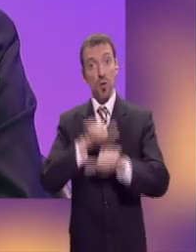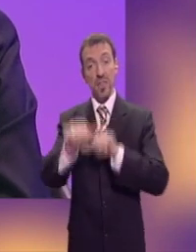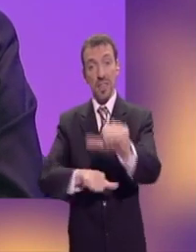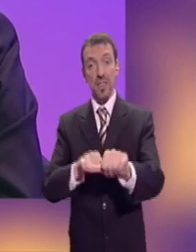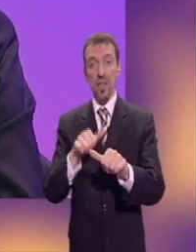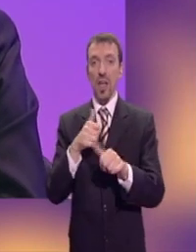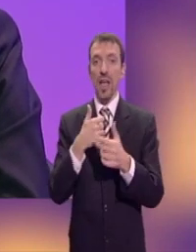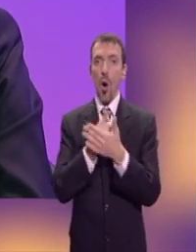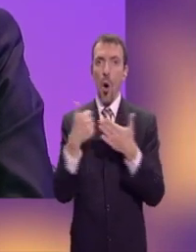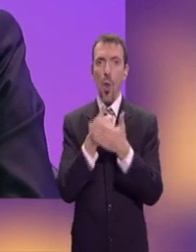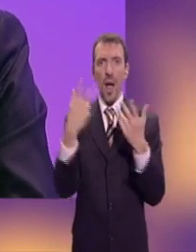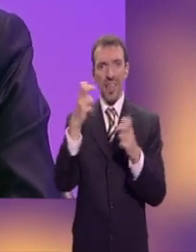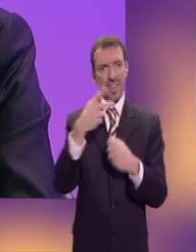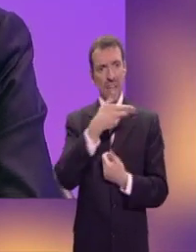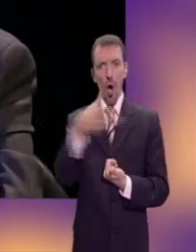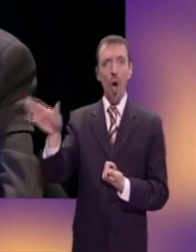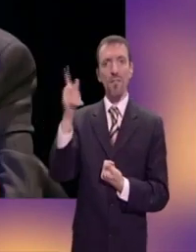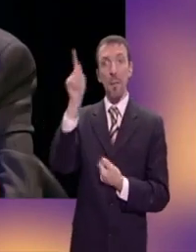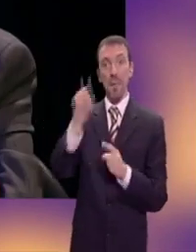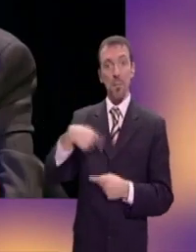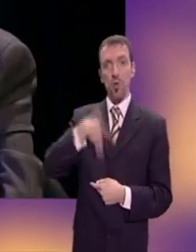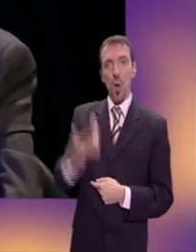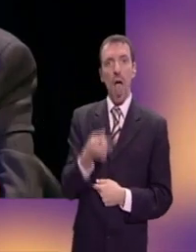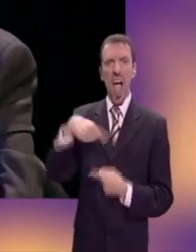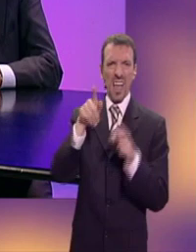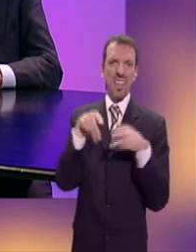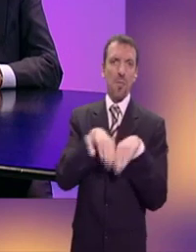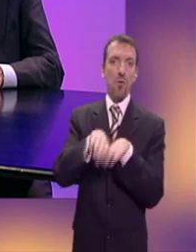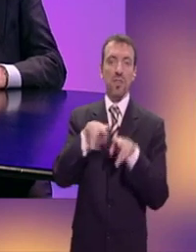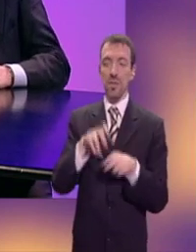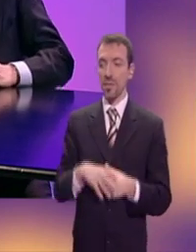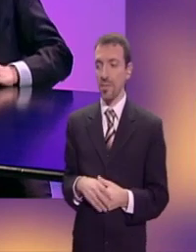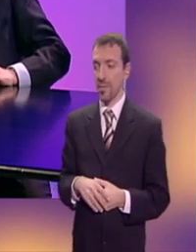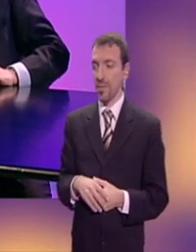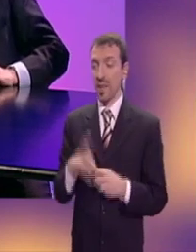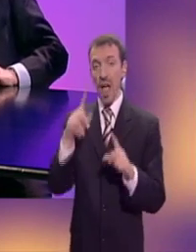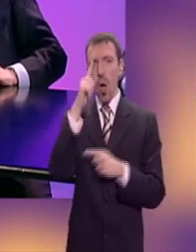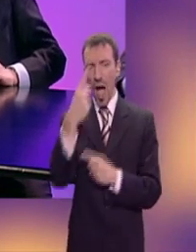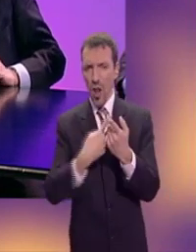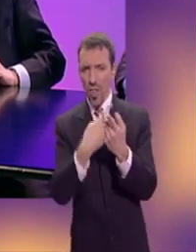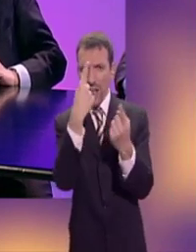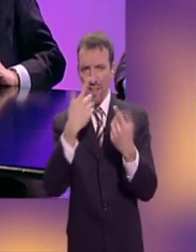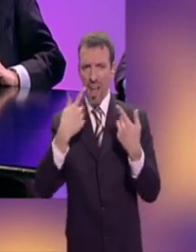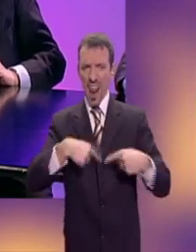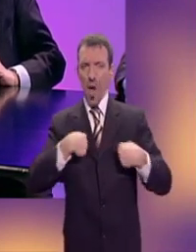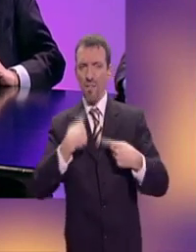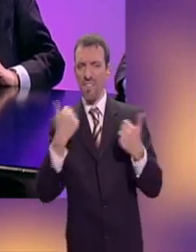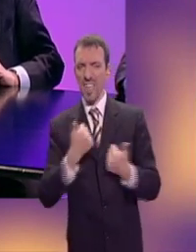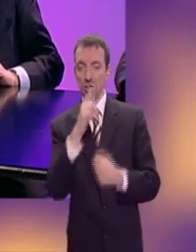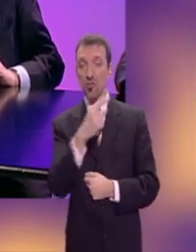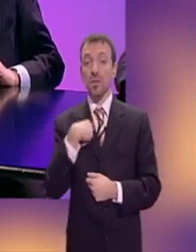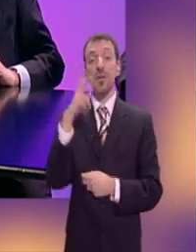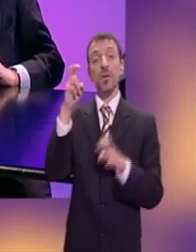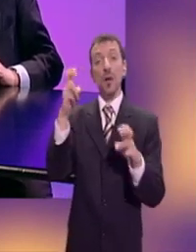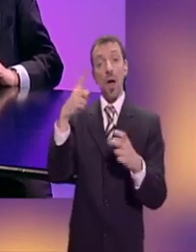way of getting rid of the people we don't like. Well, and that was terribly destructive to the party. But there's another thing, Tony, before you finish. Yeah. The other point about